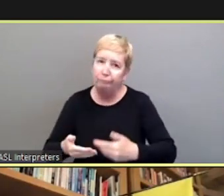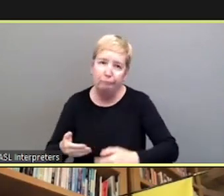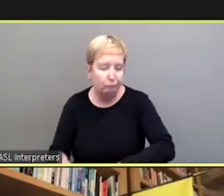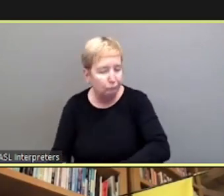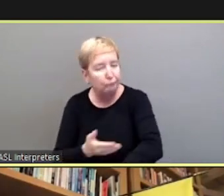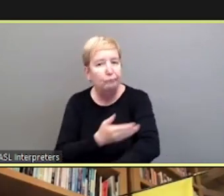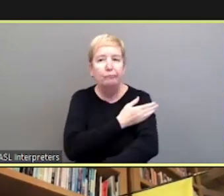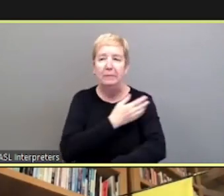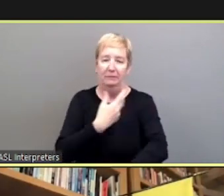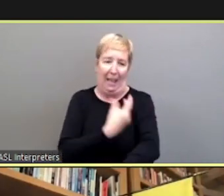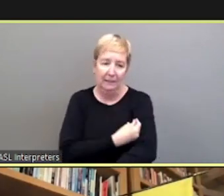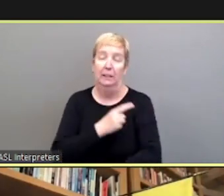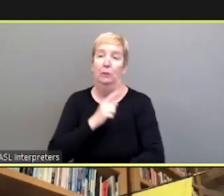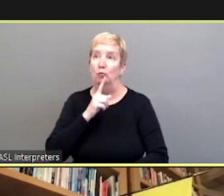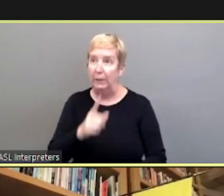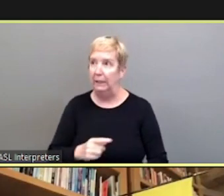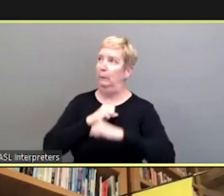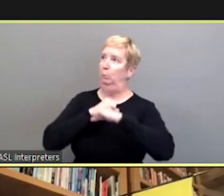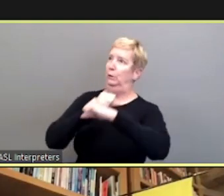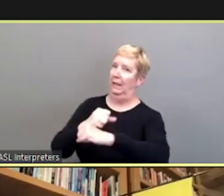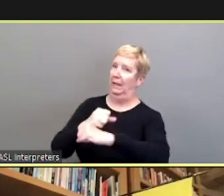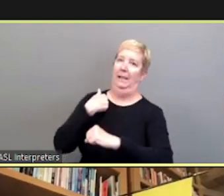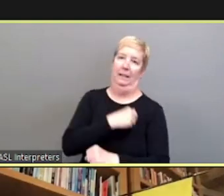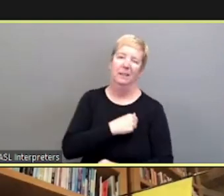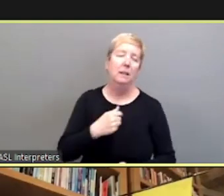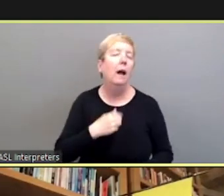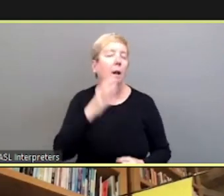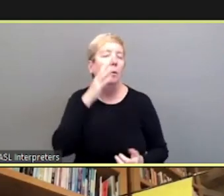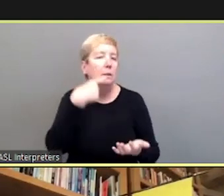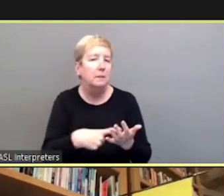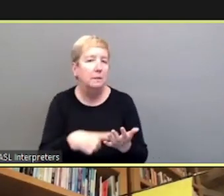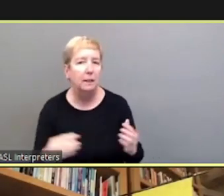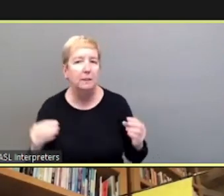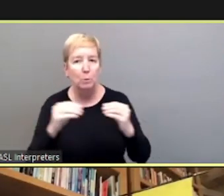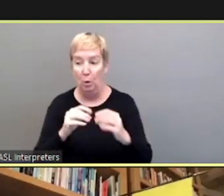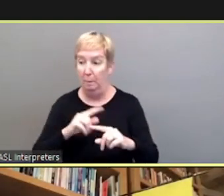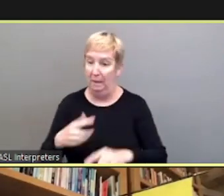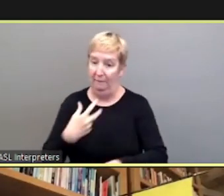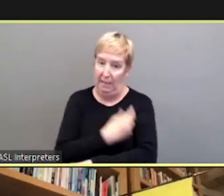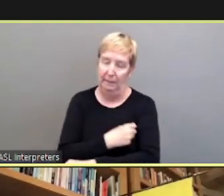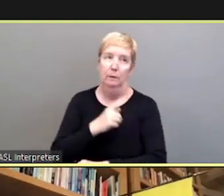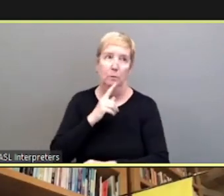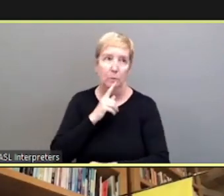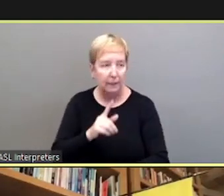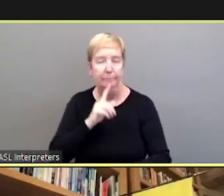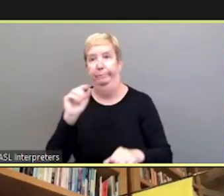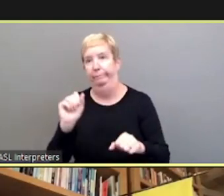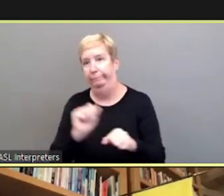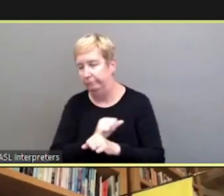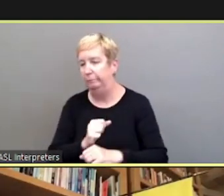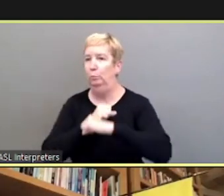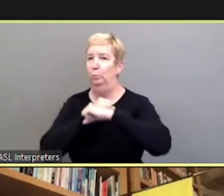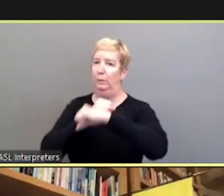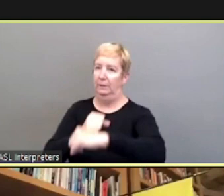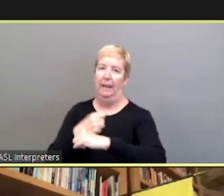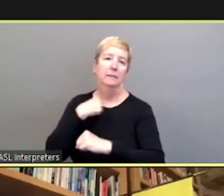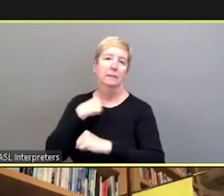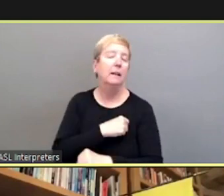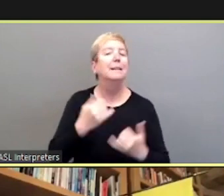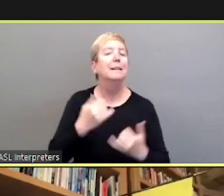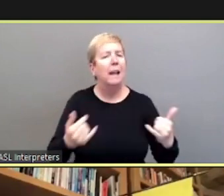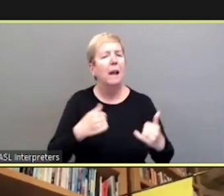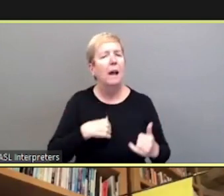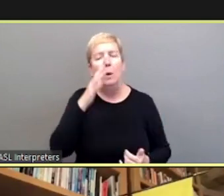protected us. And there's more news on that I'll go over today in my slides. So I'm going to talk about hospitalizations and deaths